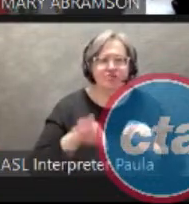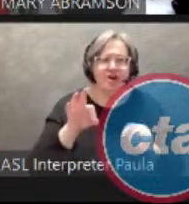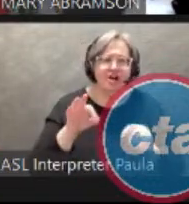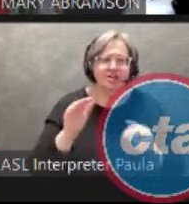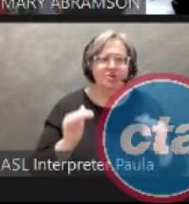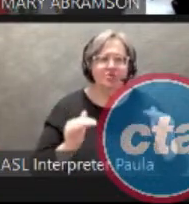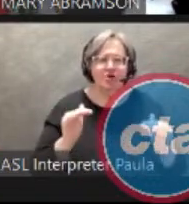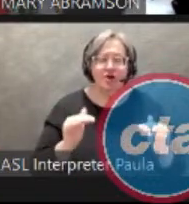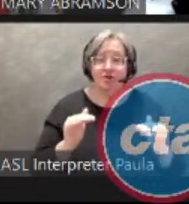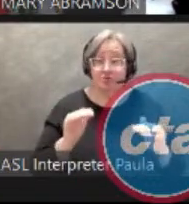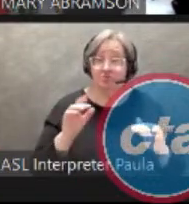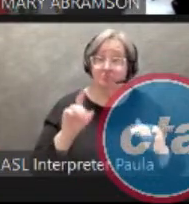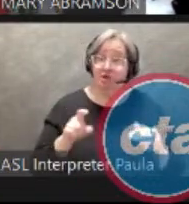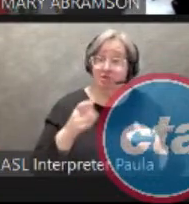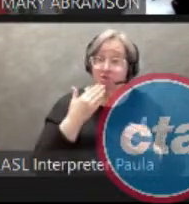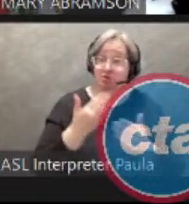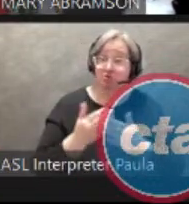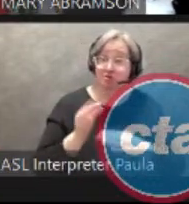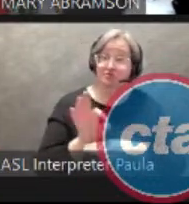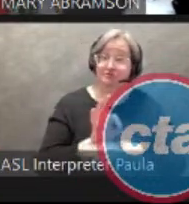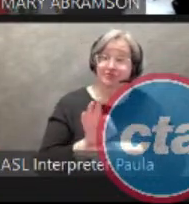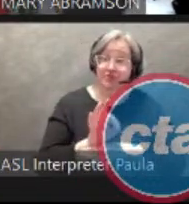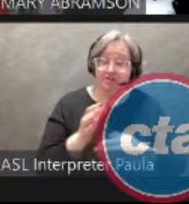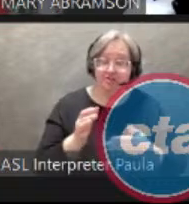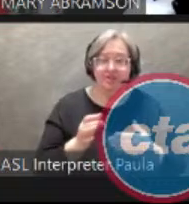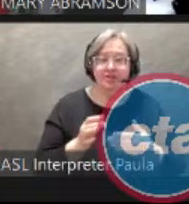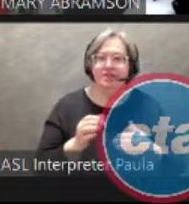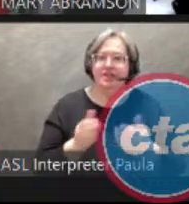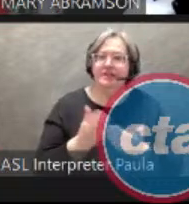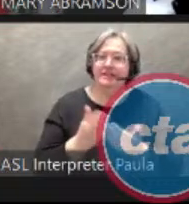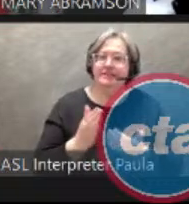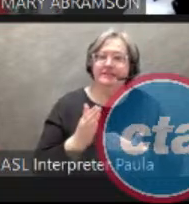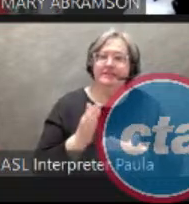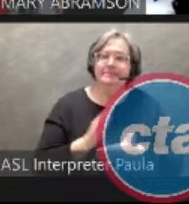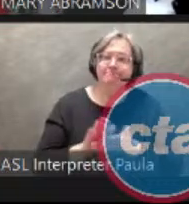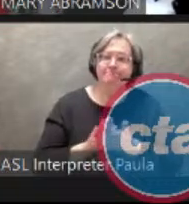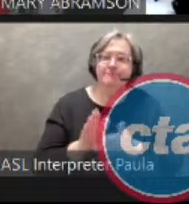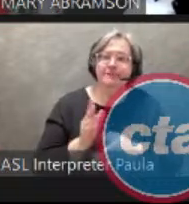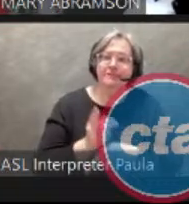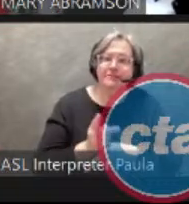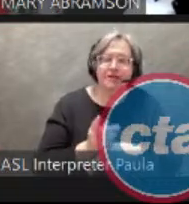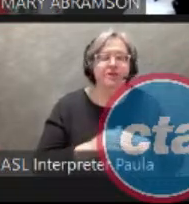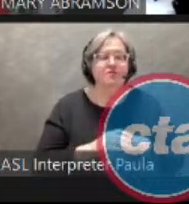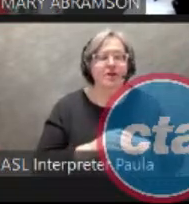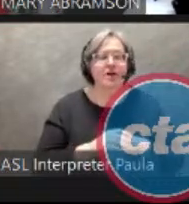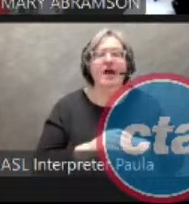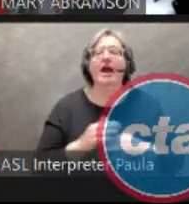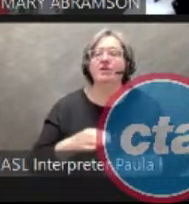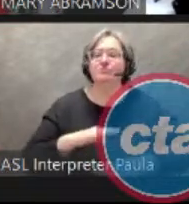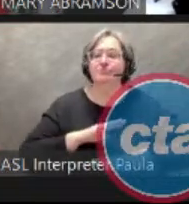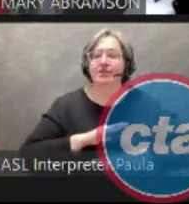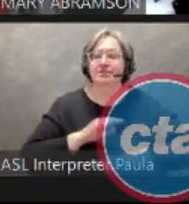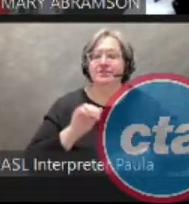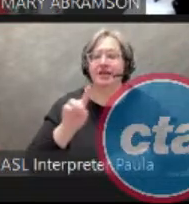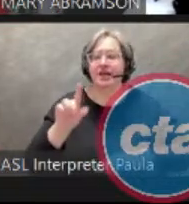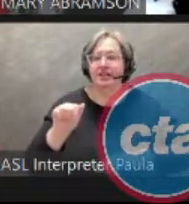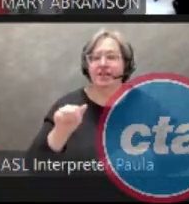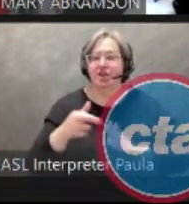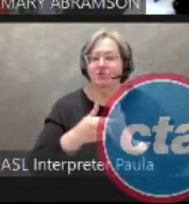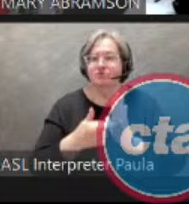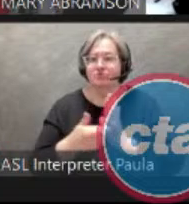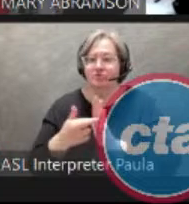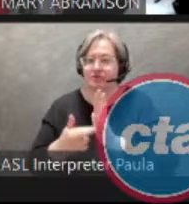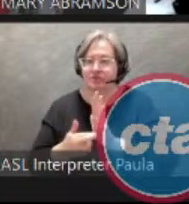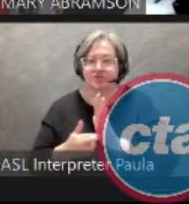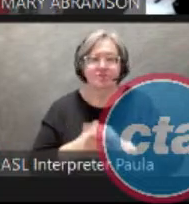of functional, something that's easy to maintain, but also meets the ADA requirements, guidelines. So